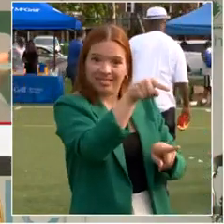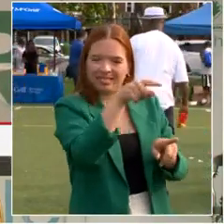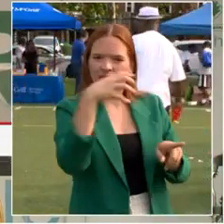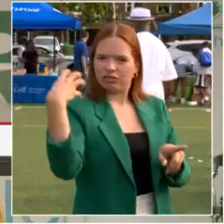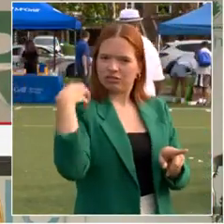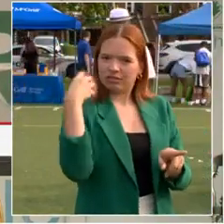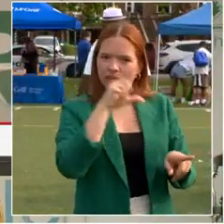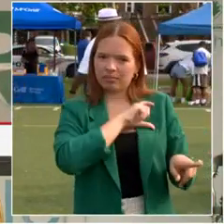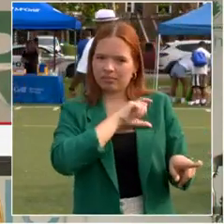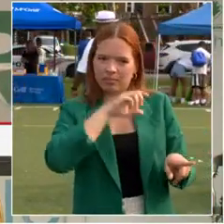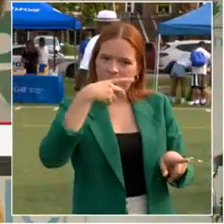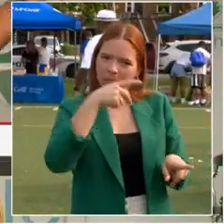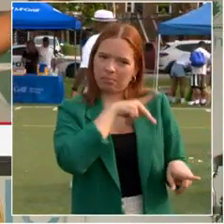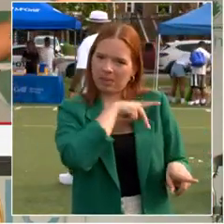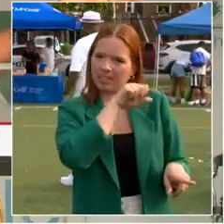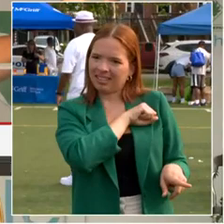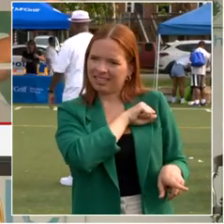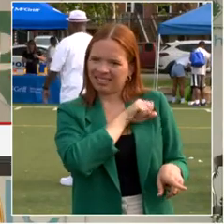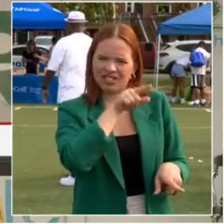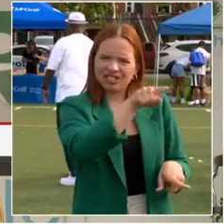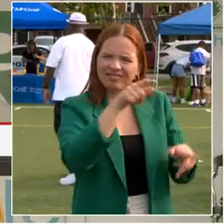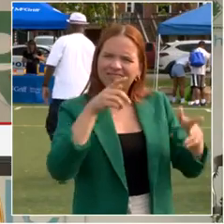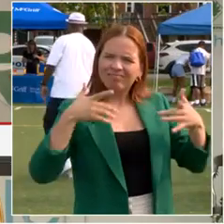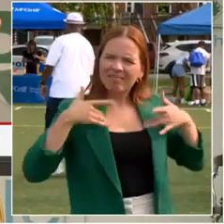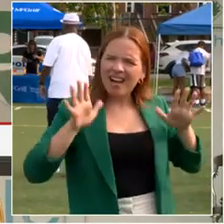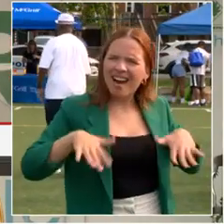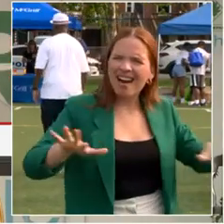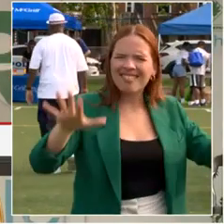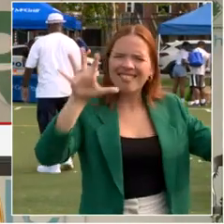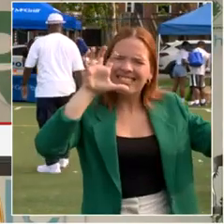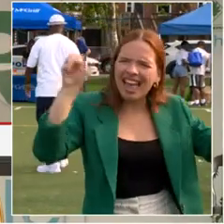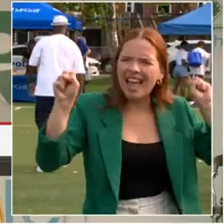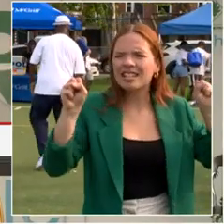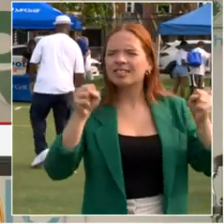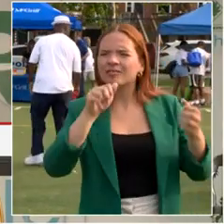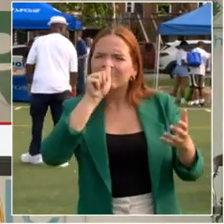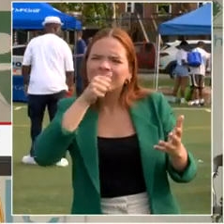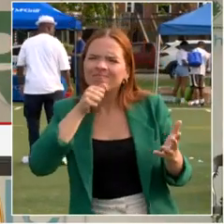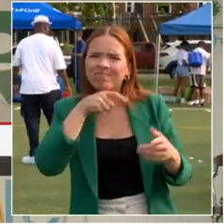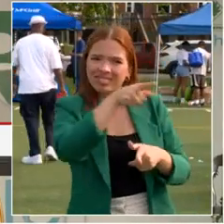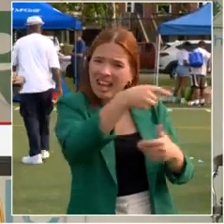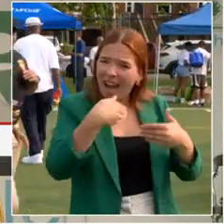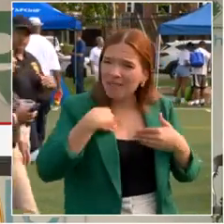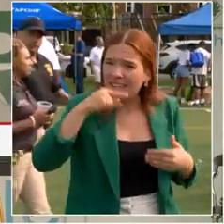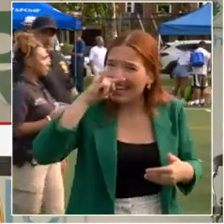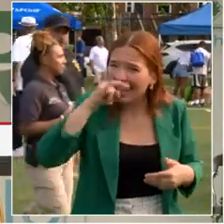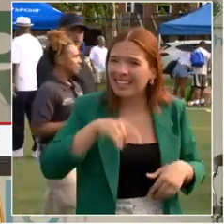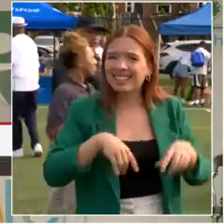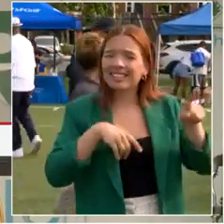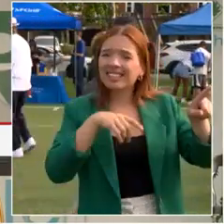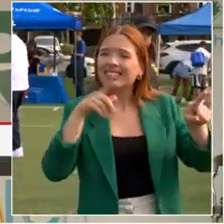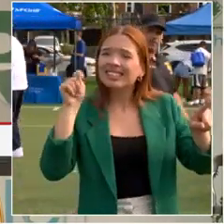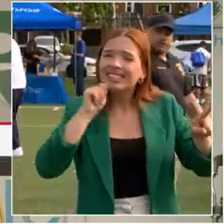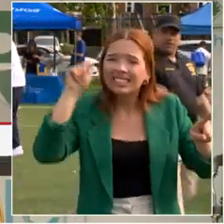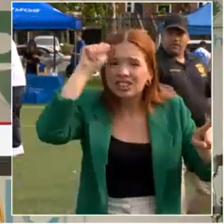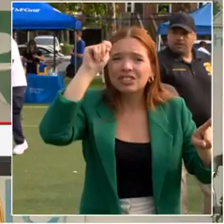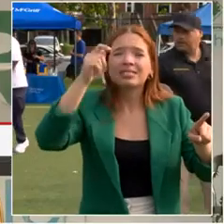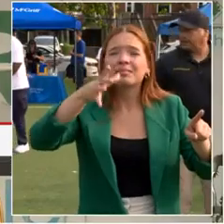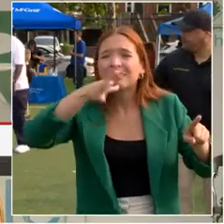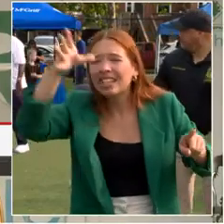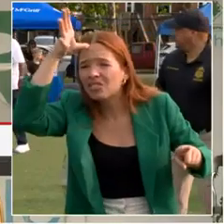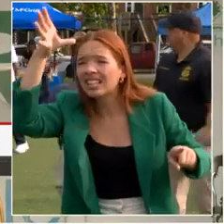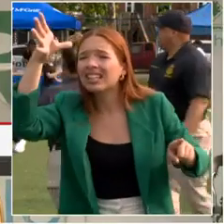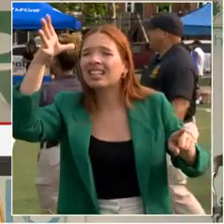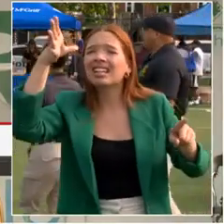We have activities for our teenagers. We have Mommy and Me Daddy and Me, Learn to Swim,